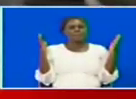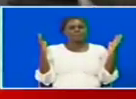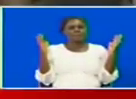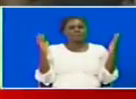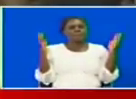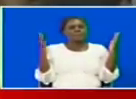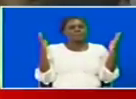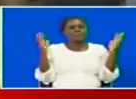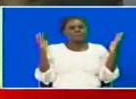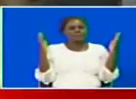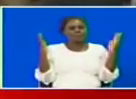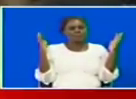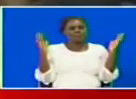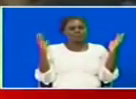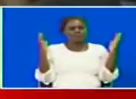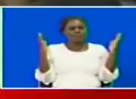prejudice